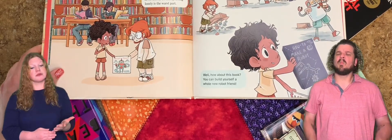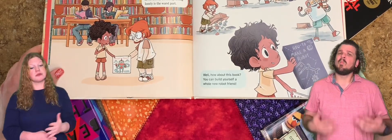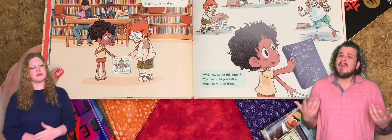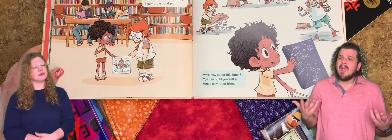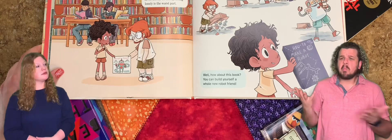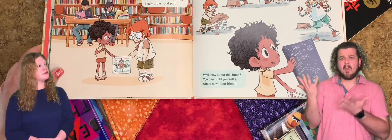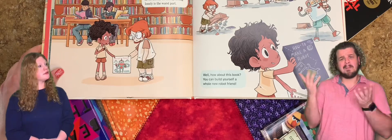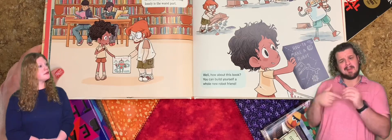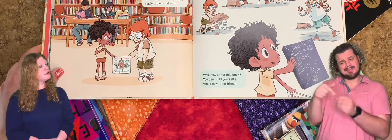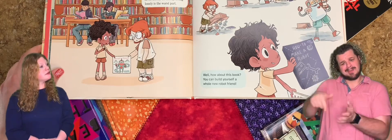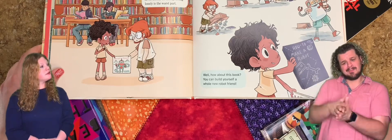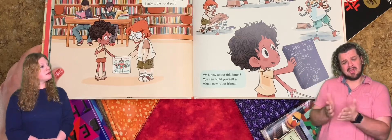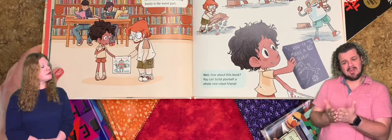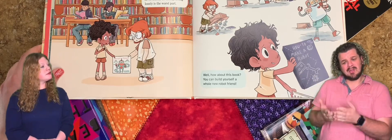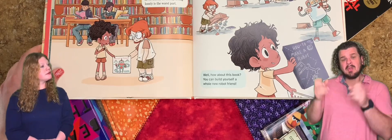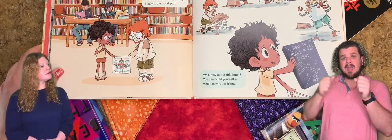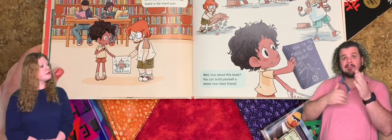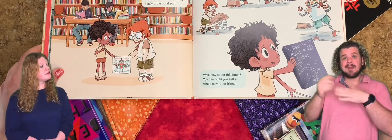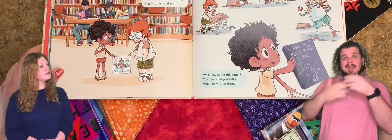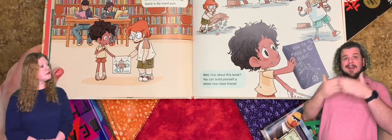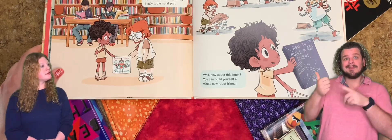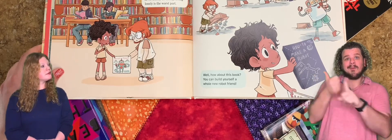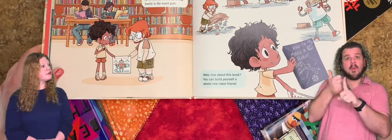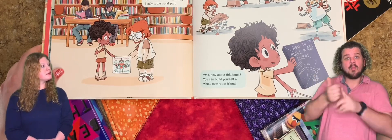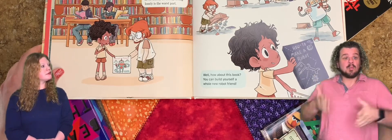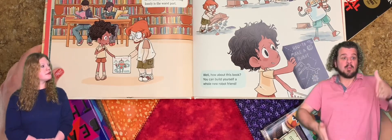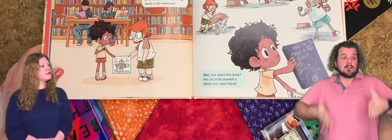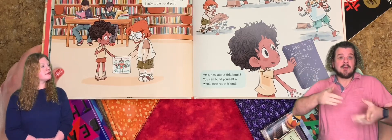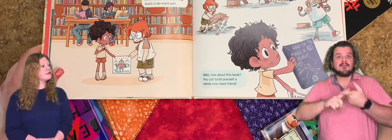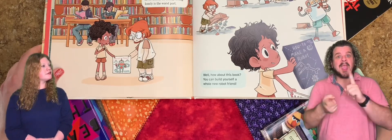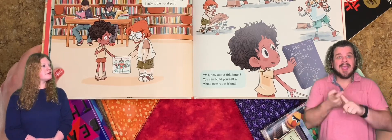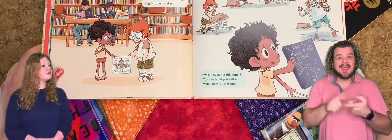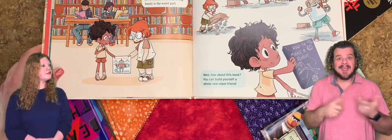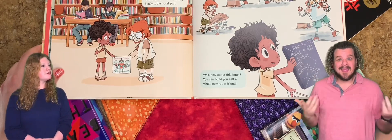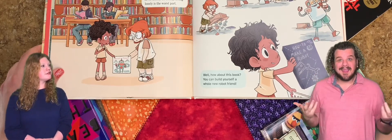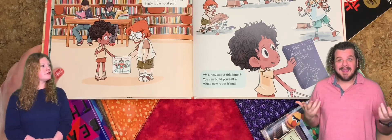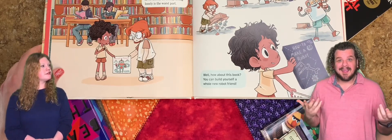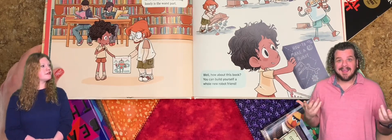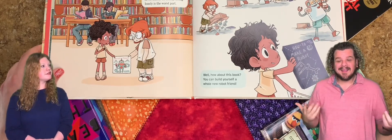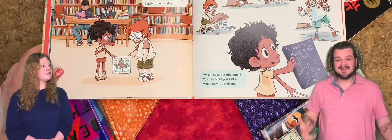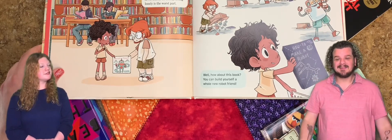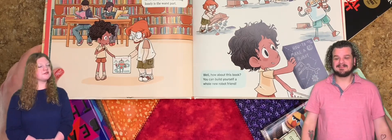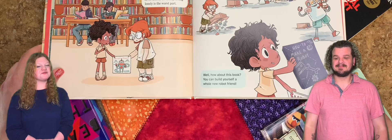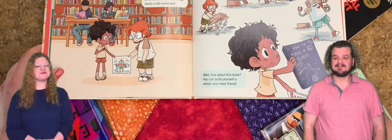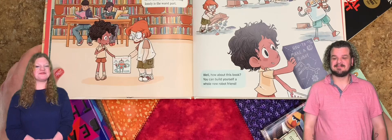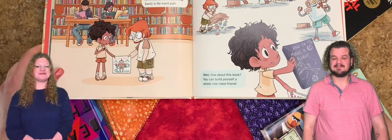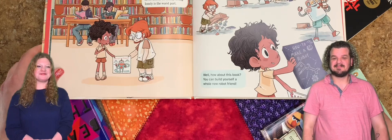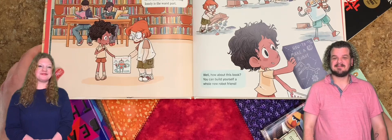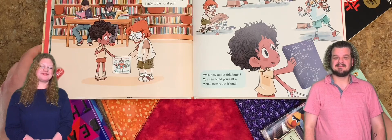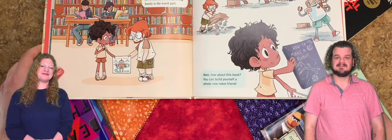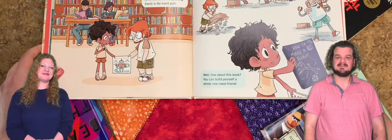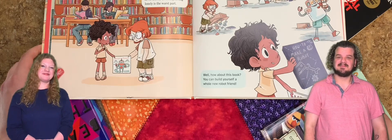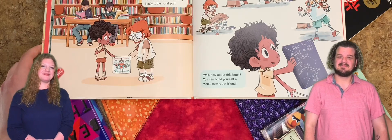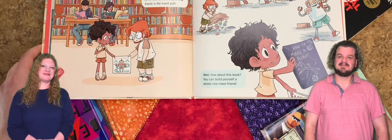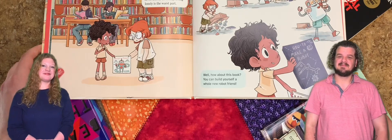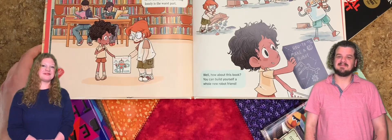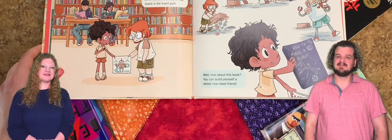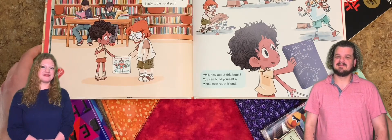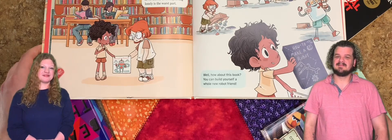part. Well, how about this book? You can build yourself a whole new robot friend.